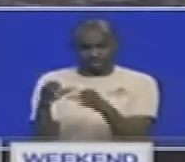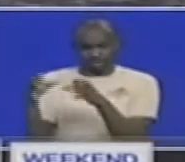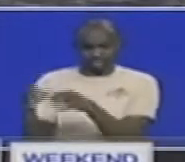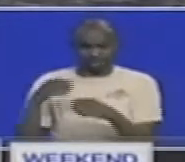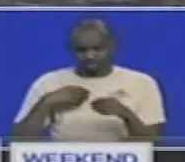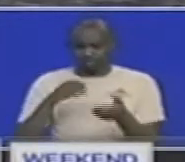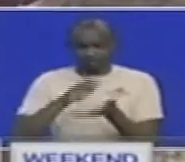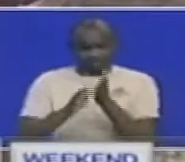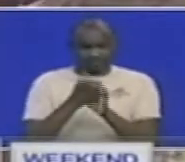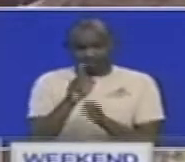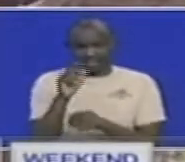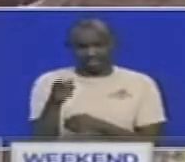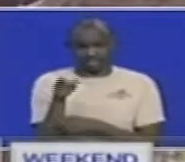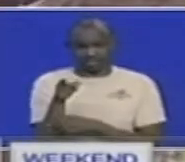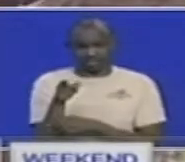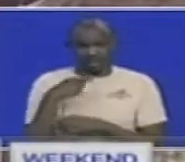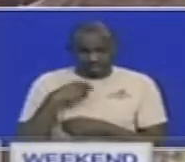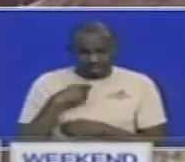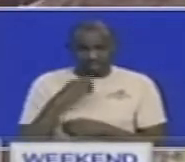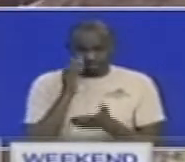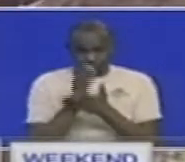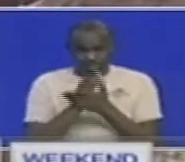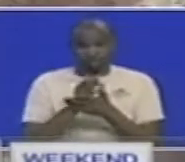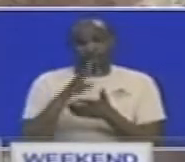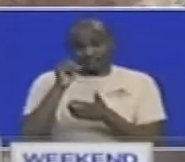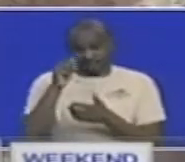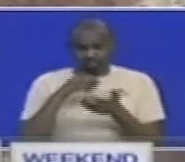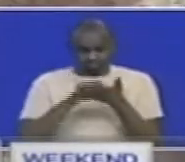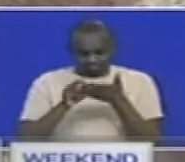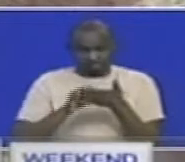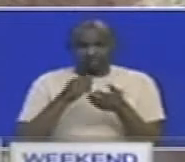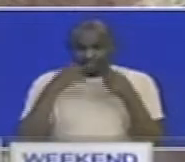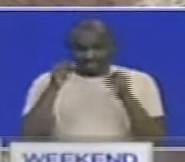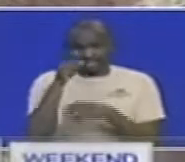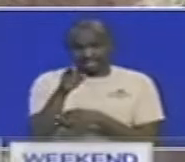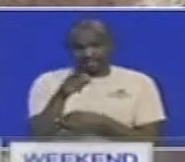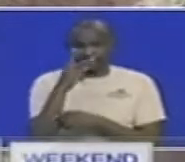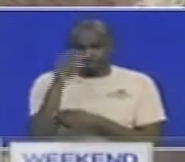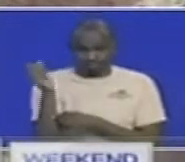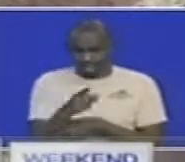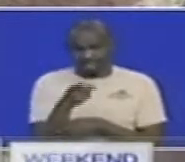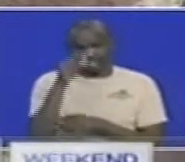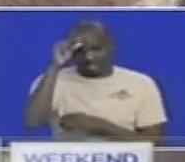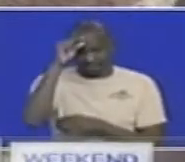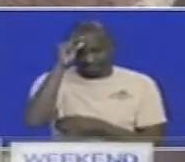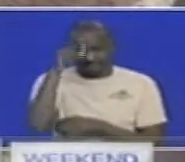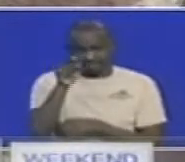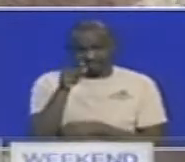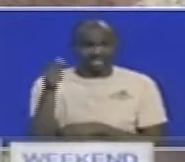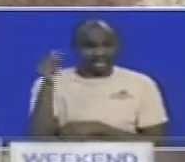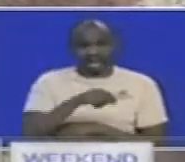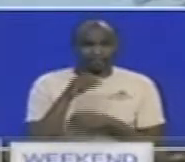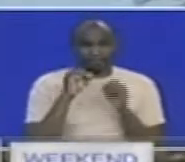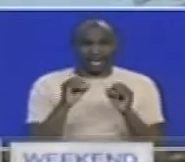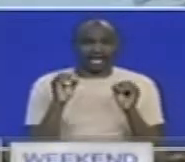in dealing with the menace. Tumeweza hata kuandika memorandum yetu kwa rais. 2 months down the line, the government presence has not been felt by